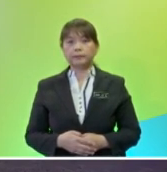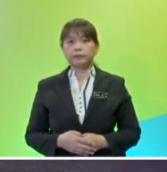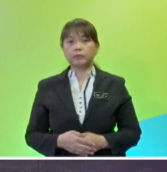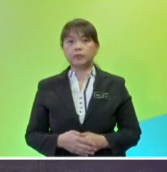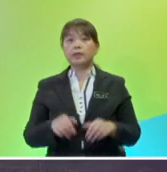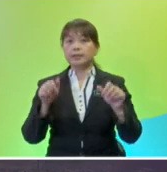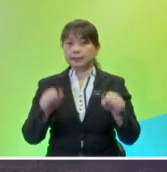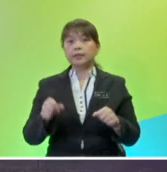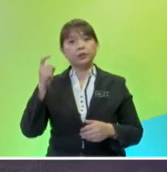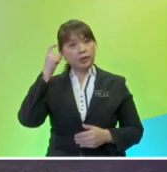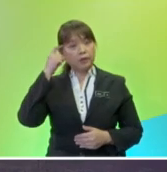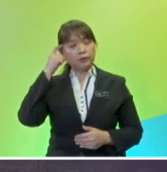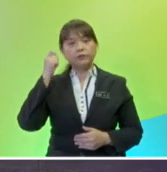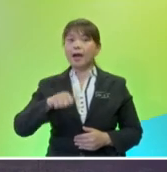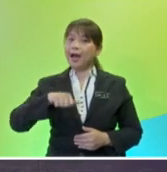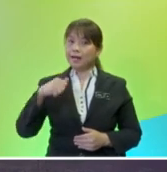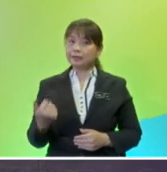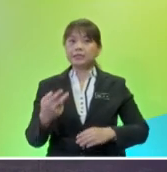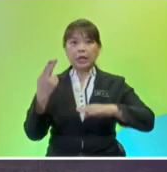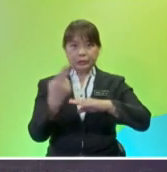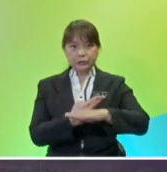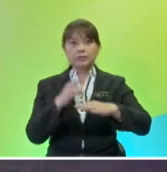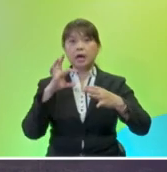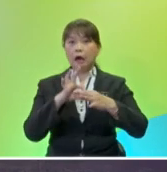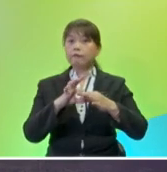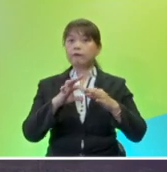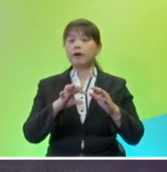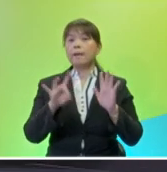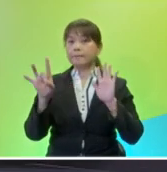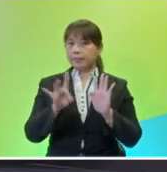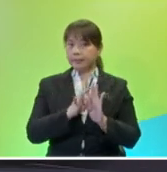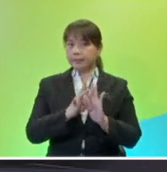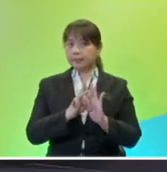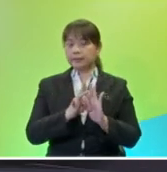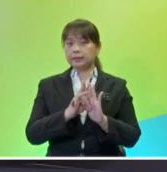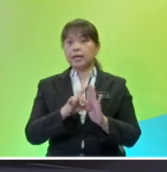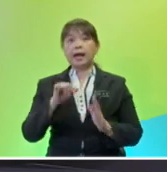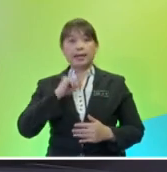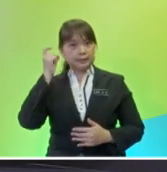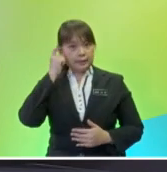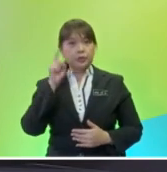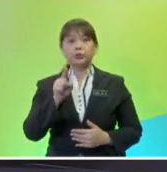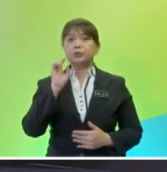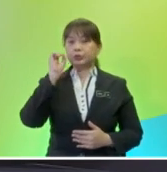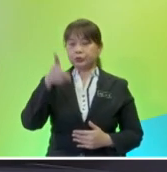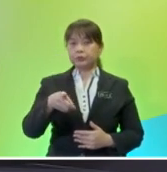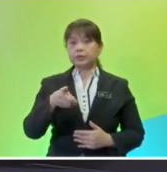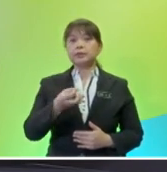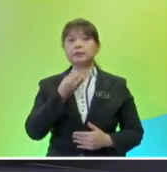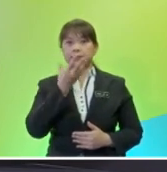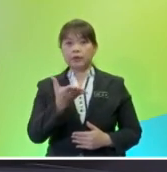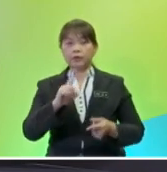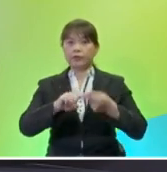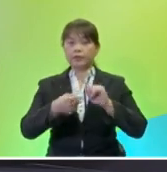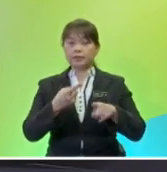think of other uses of magnets? I think you should tell your friends and share with your teacher